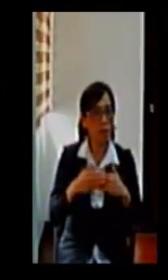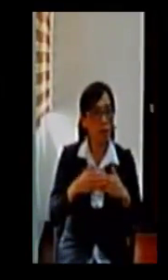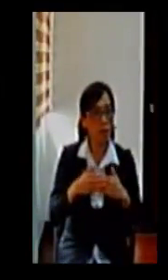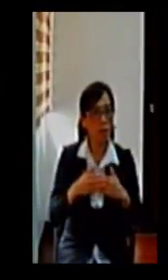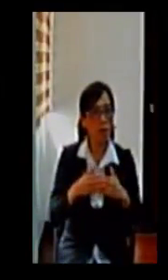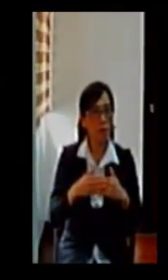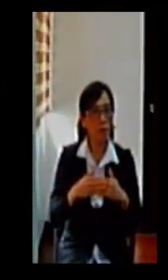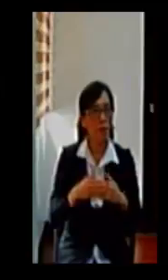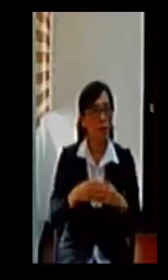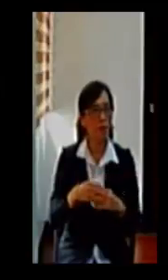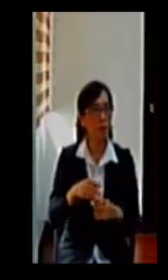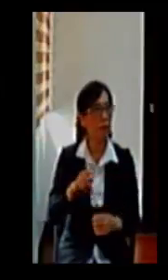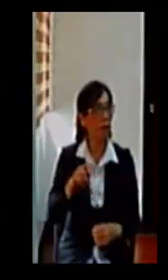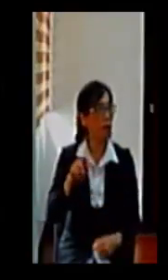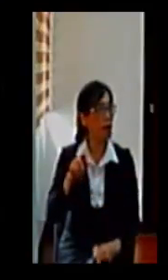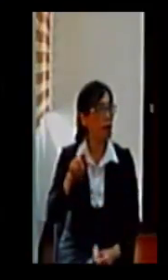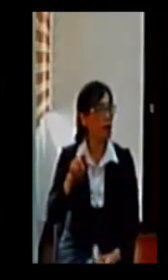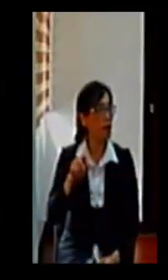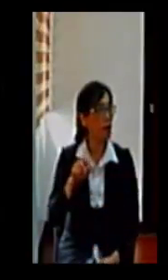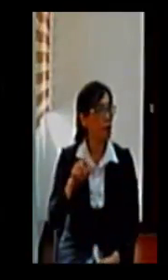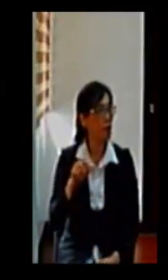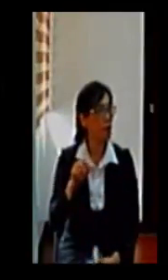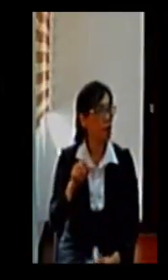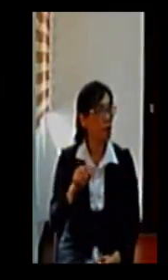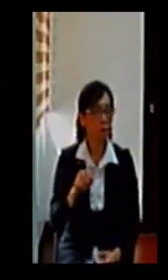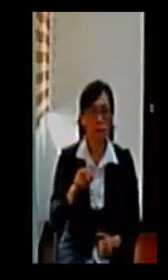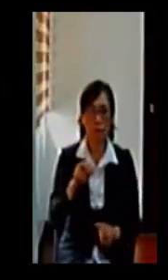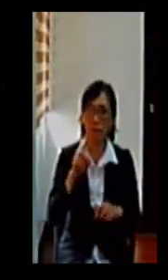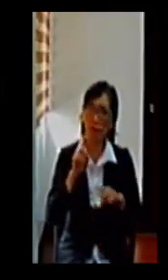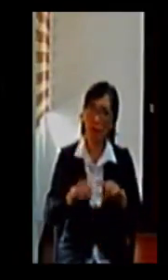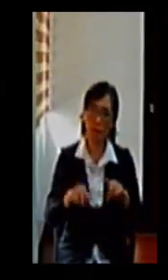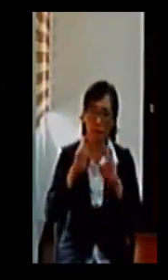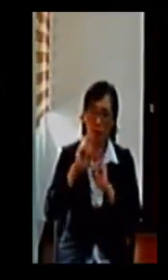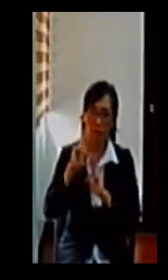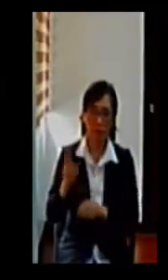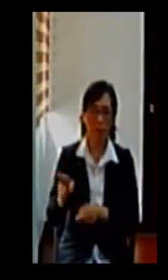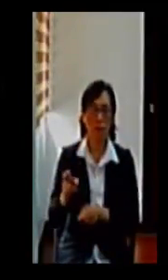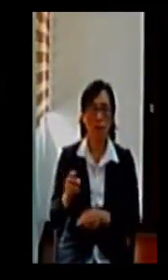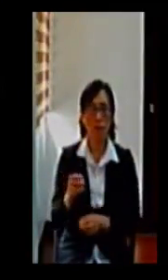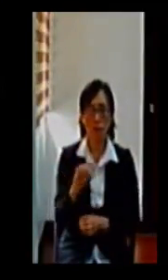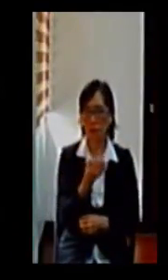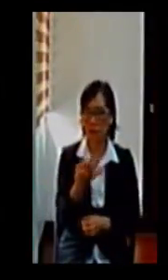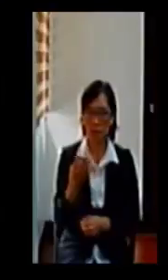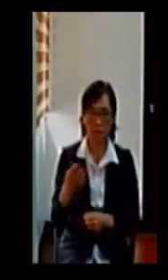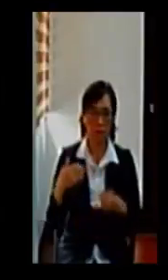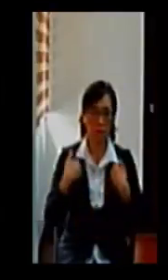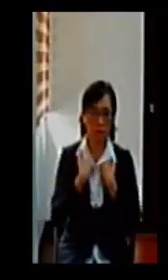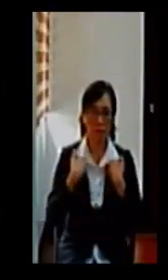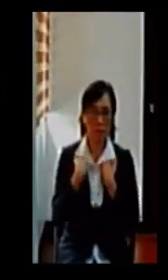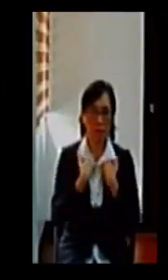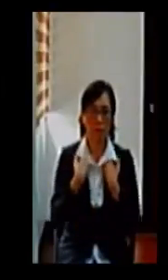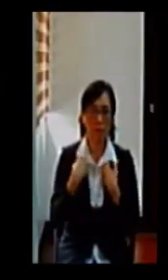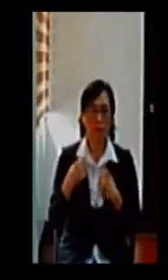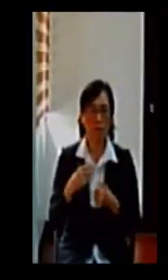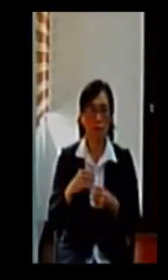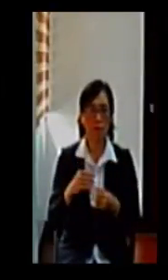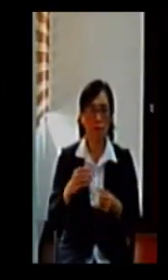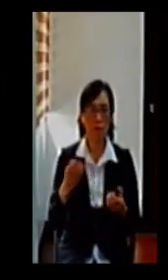threshold, I think. So I can't answer in terms of how many species, but in terms of